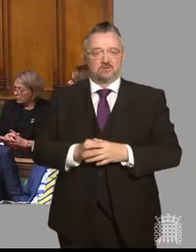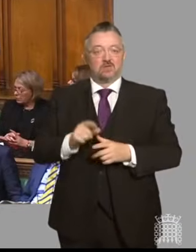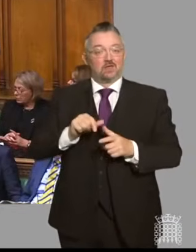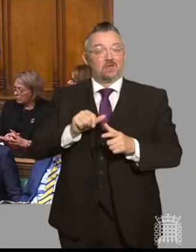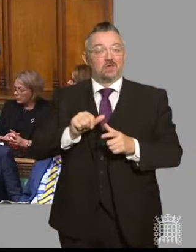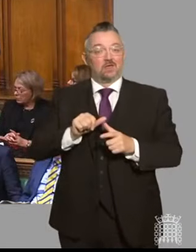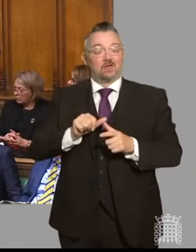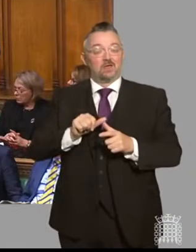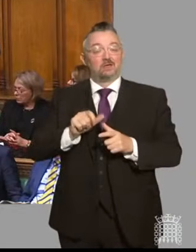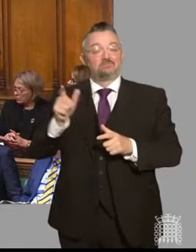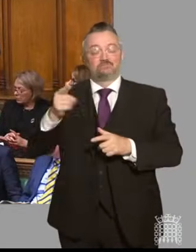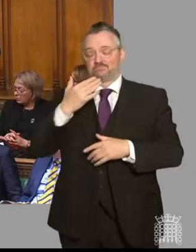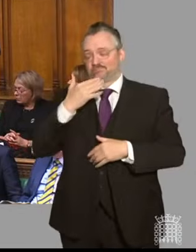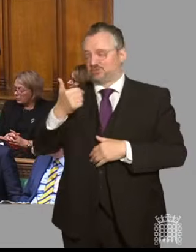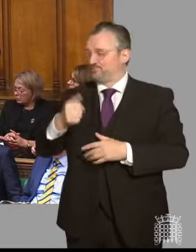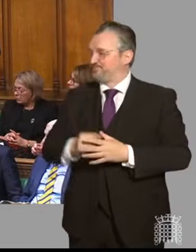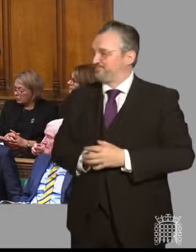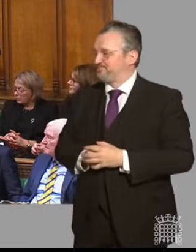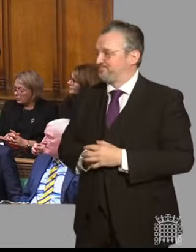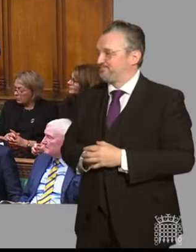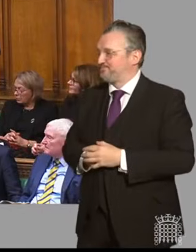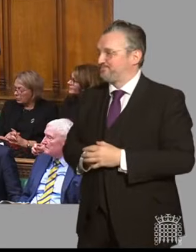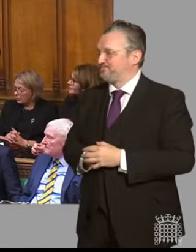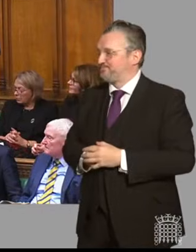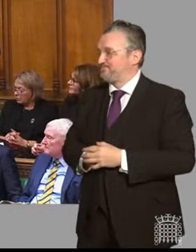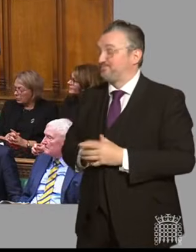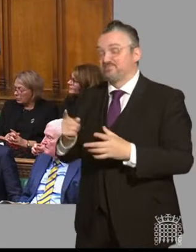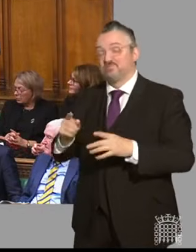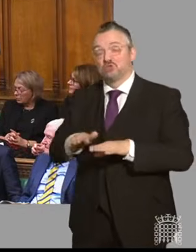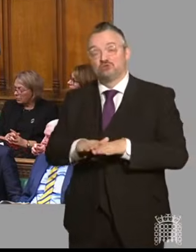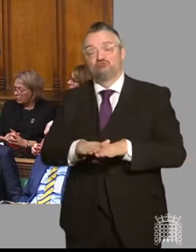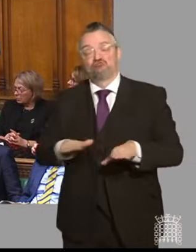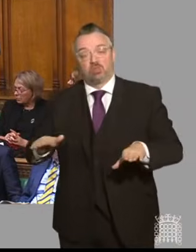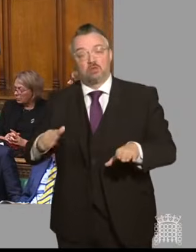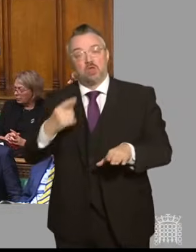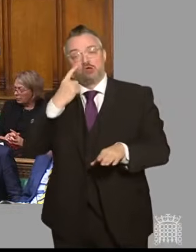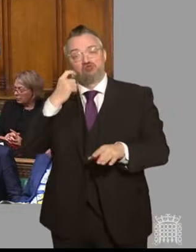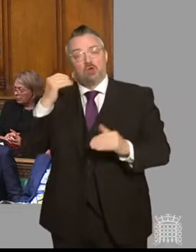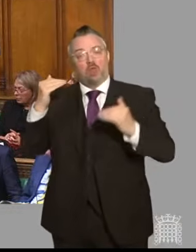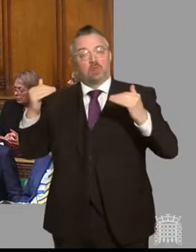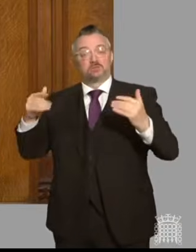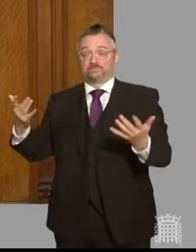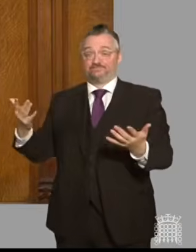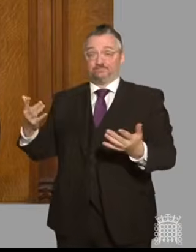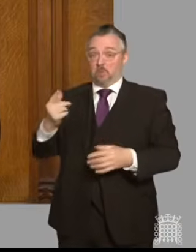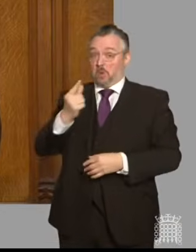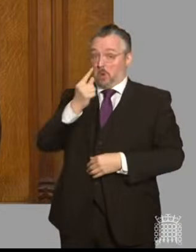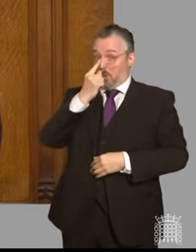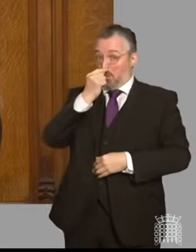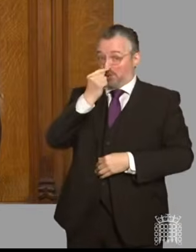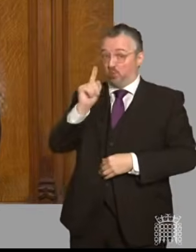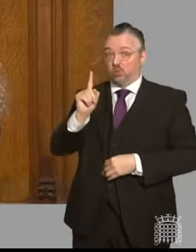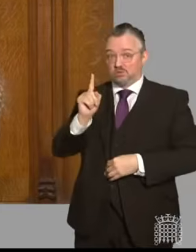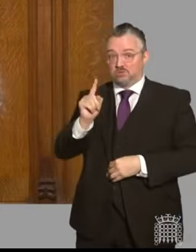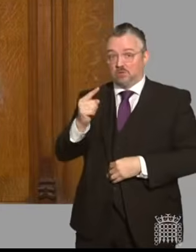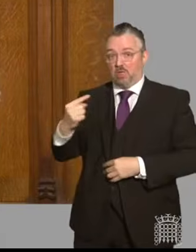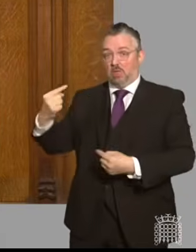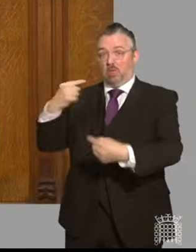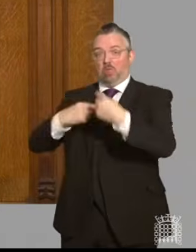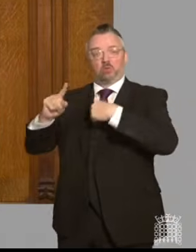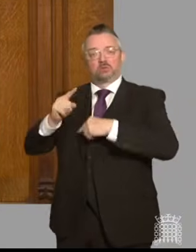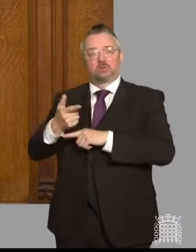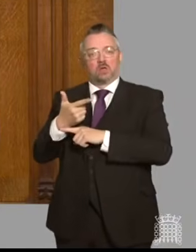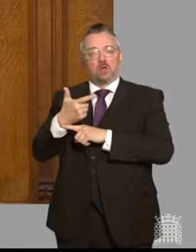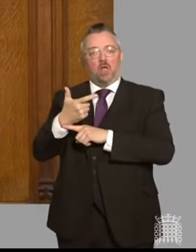adults are most likely to be the victims or the perpetrators of gun crime. Ava White was 12 years old